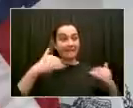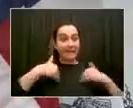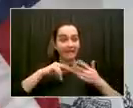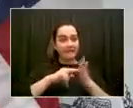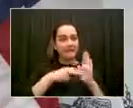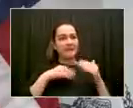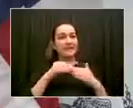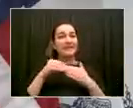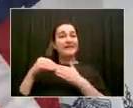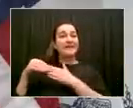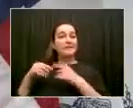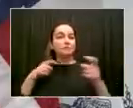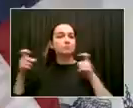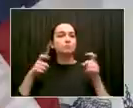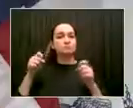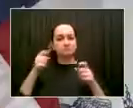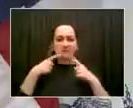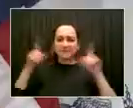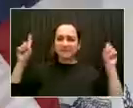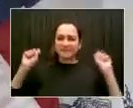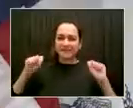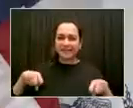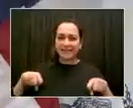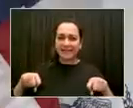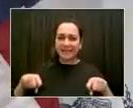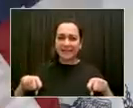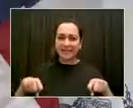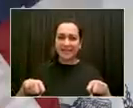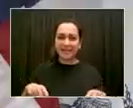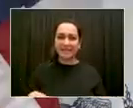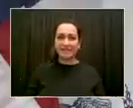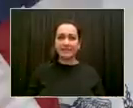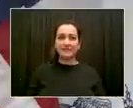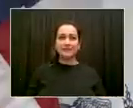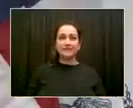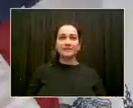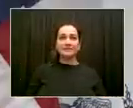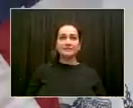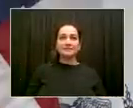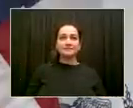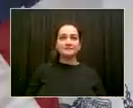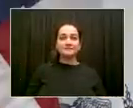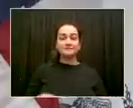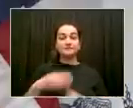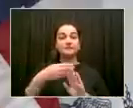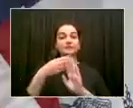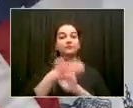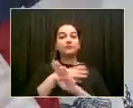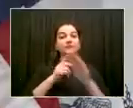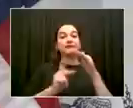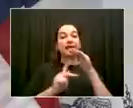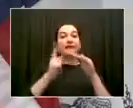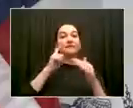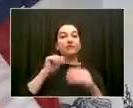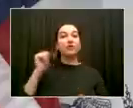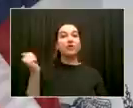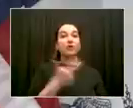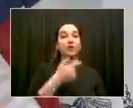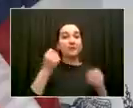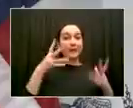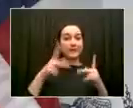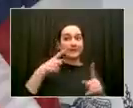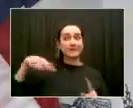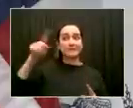child in New York City and do it as quickly as we did it, but we did. You go over, our affordable housing plan. People said it was